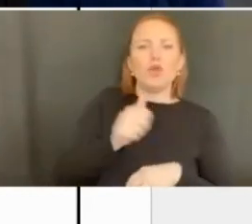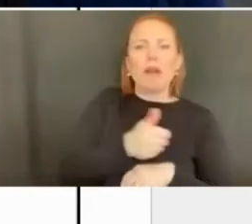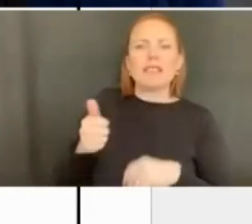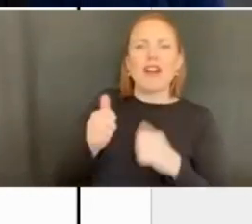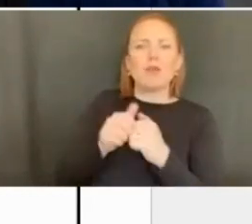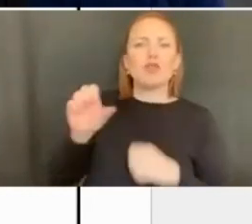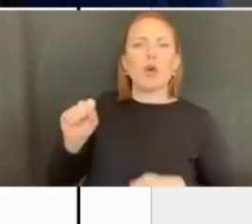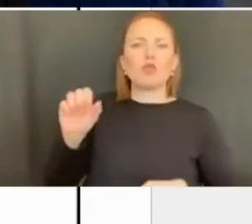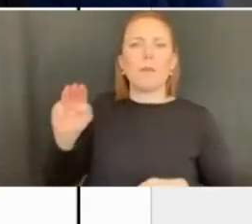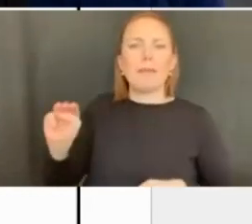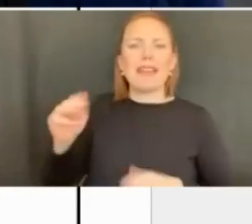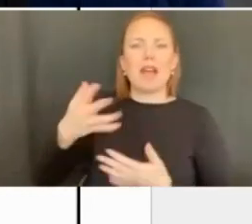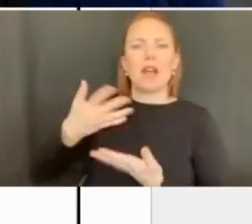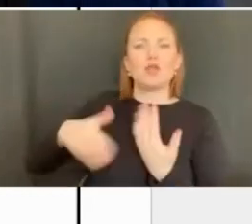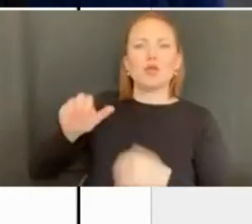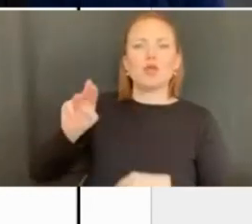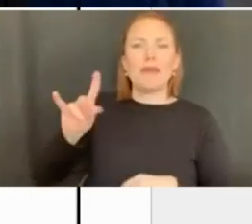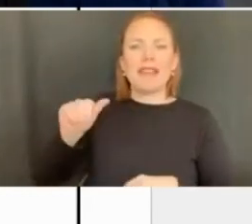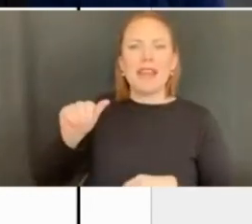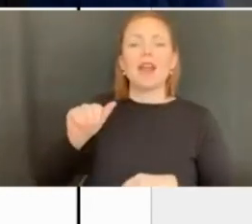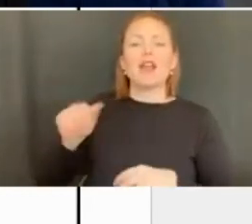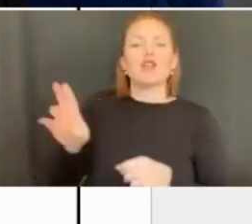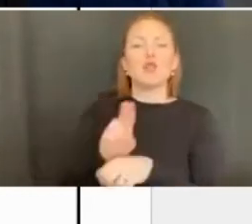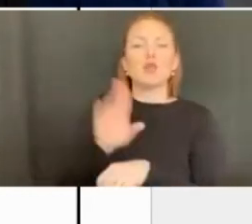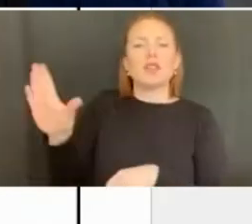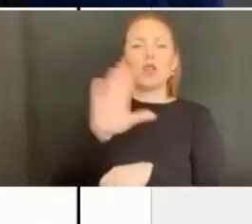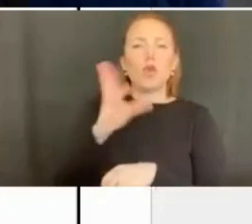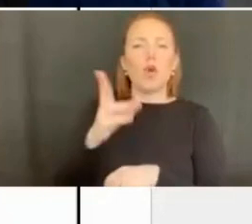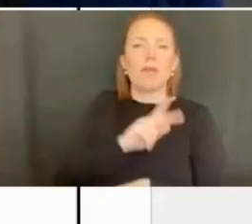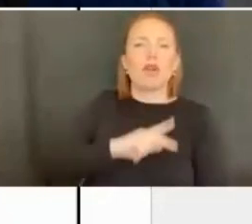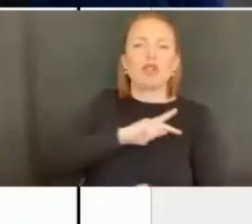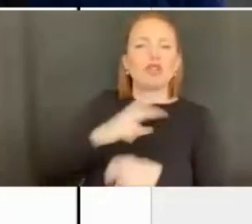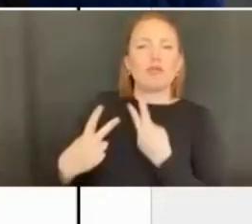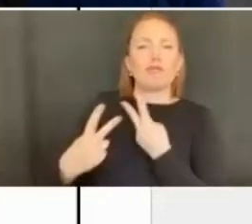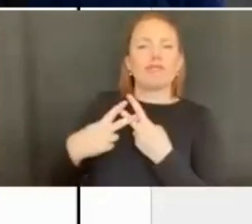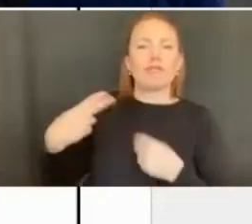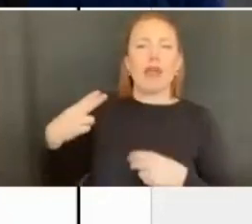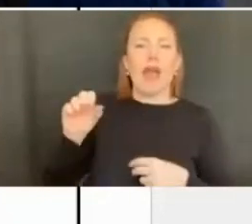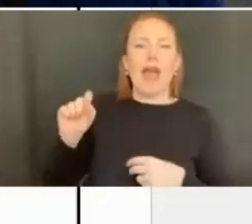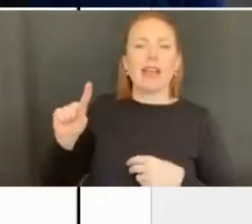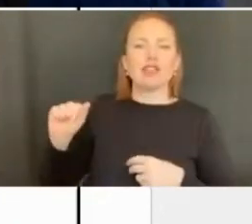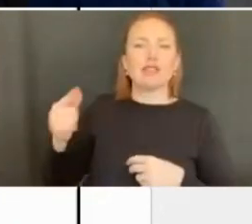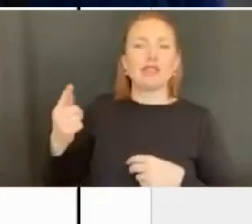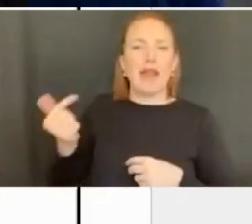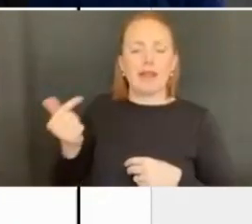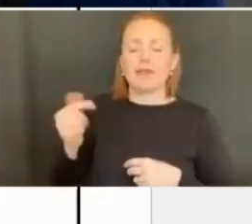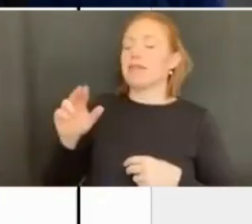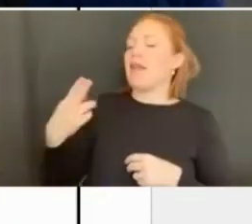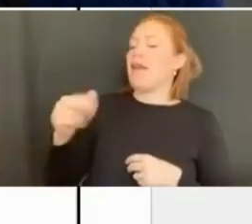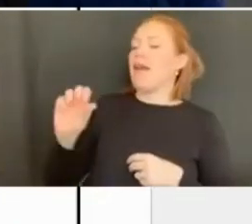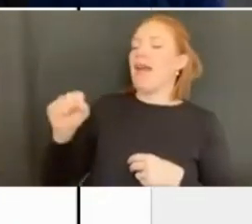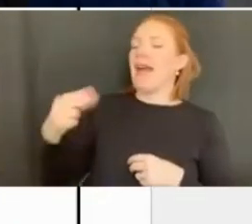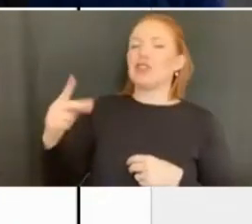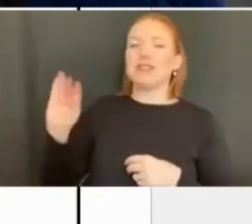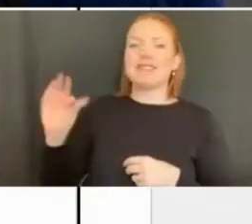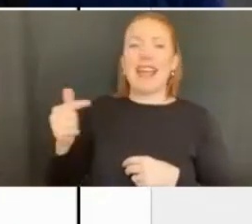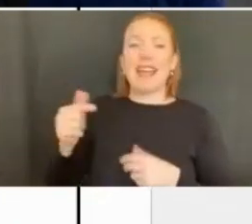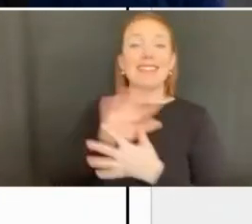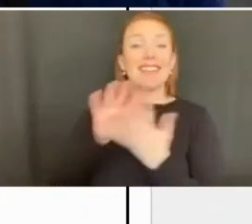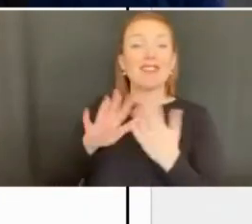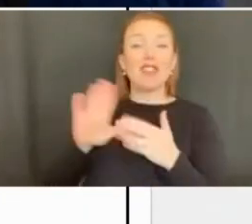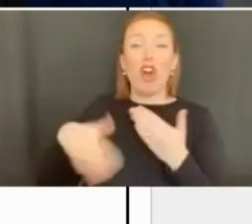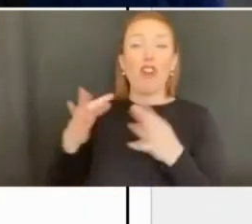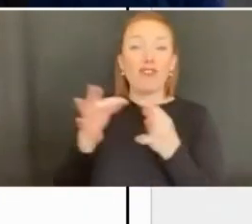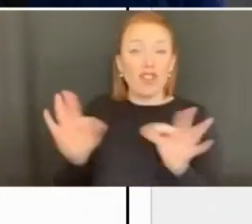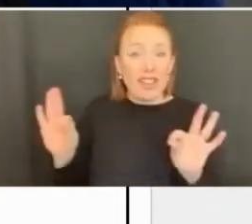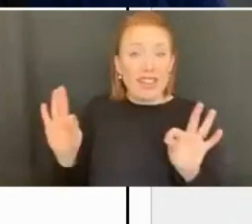hashtag, personal hashtag. So these are all free and we'd love for you to have them. We also get, and I'll explain